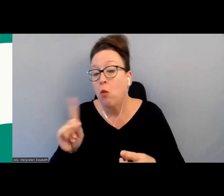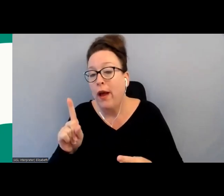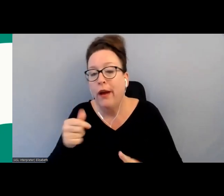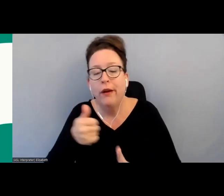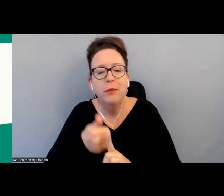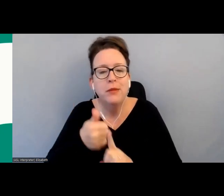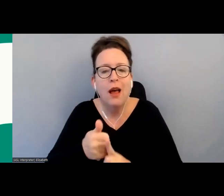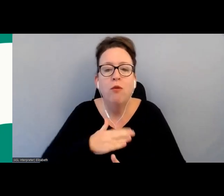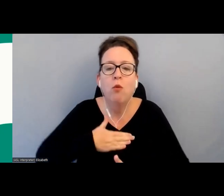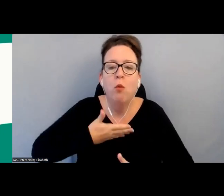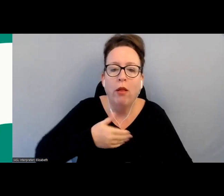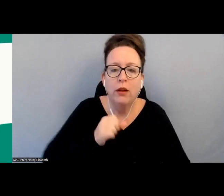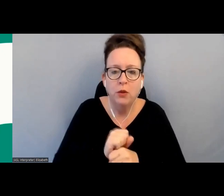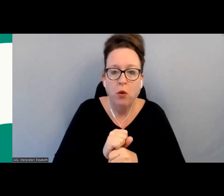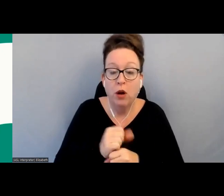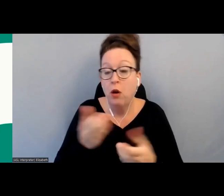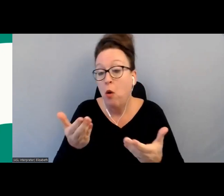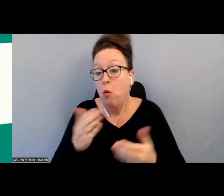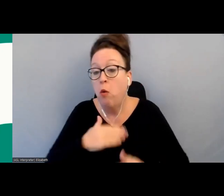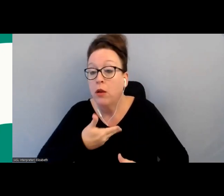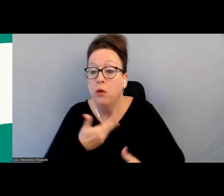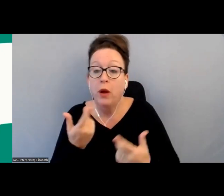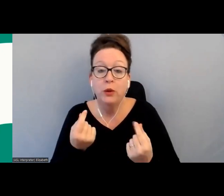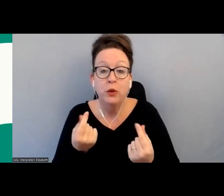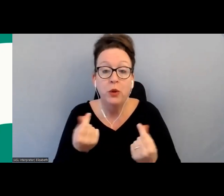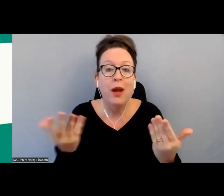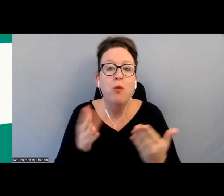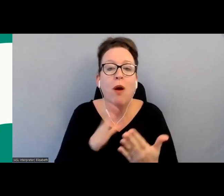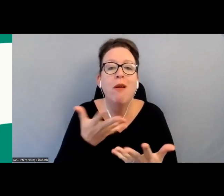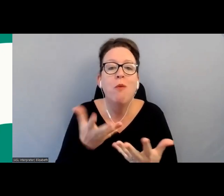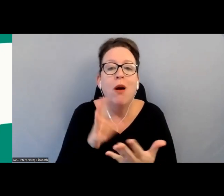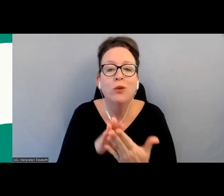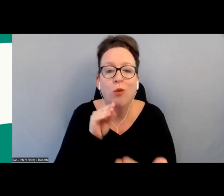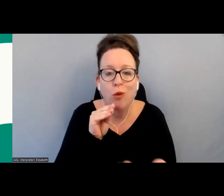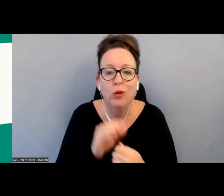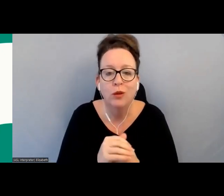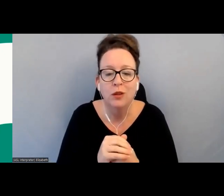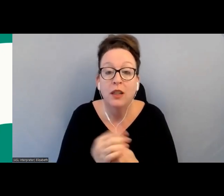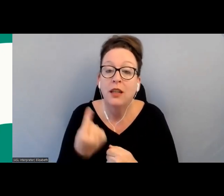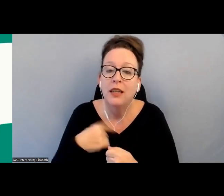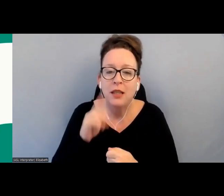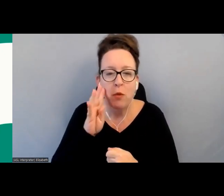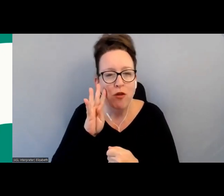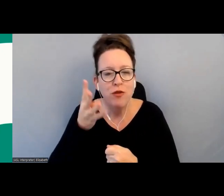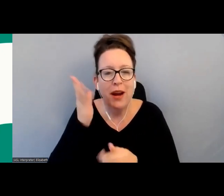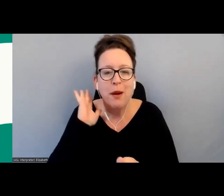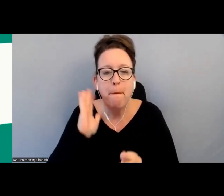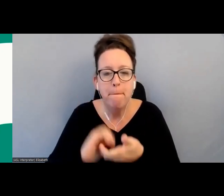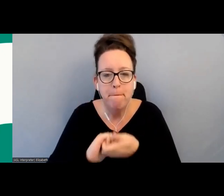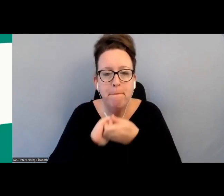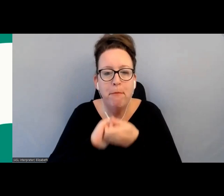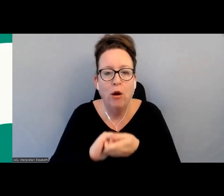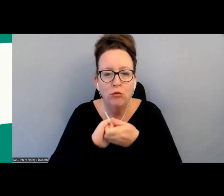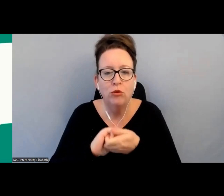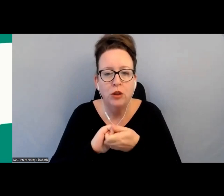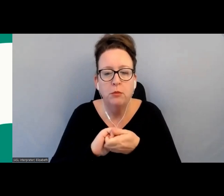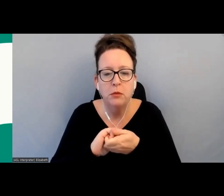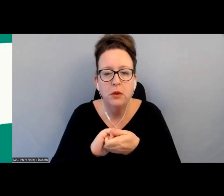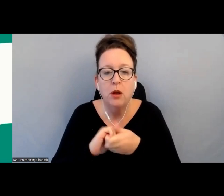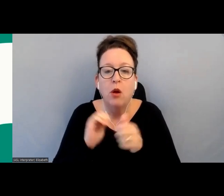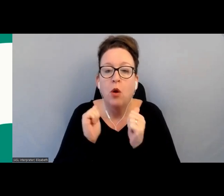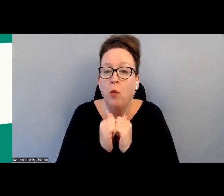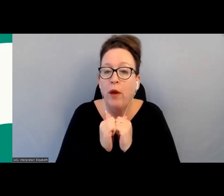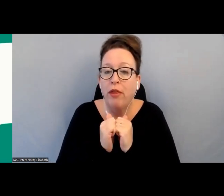work, what they're willing to do, and what they're willing to learn. So we are creating partnerships